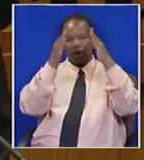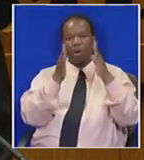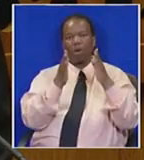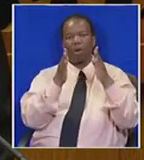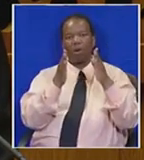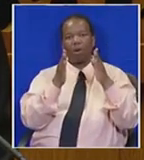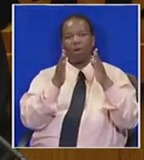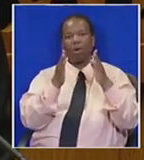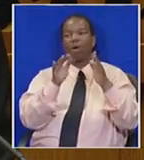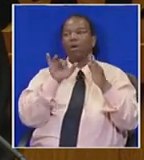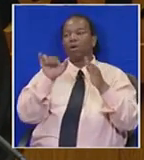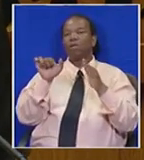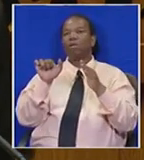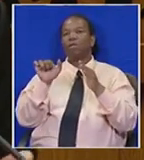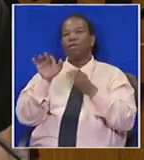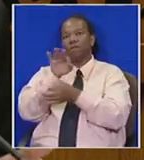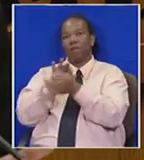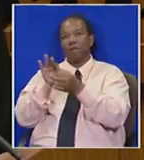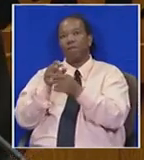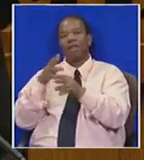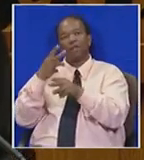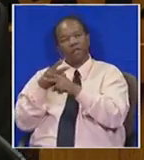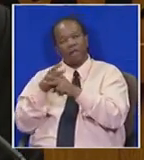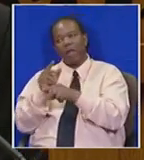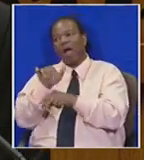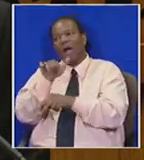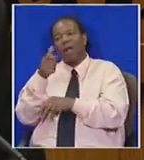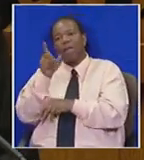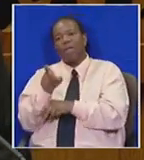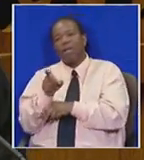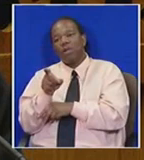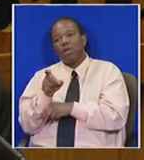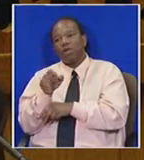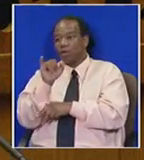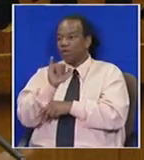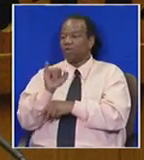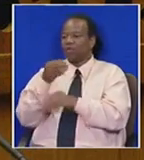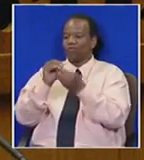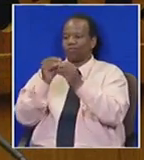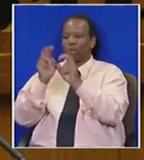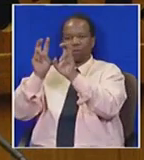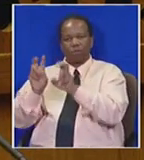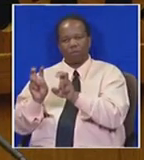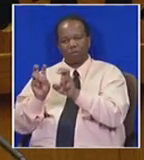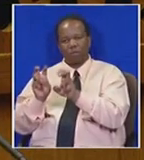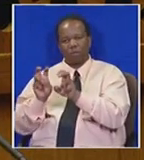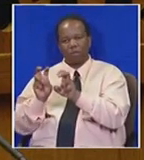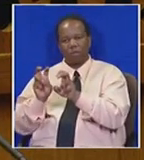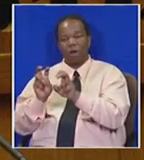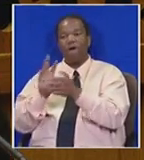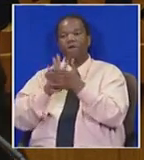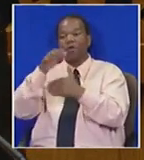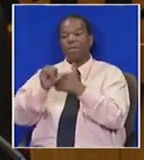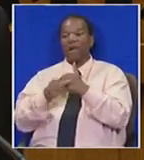South Africans and attract investors who need energy for their production processes. In the next 14 months,